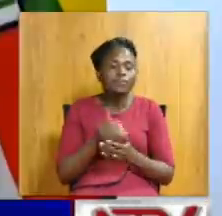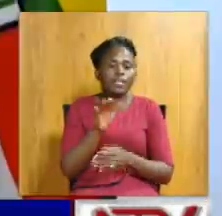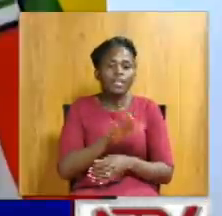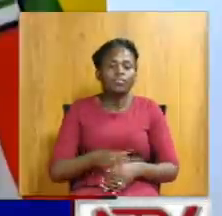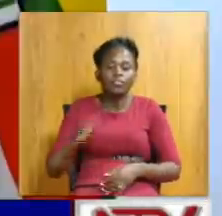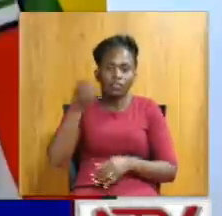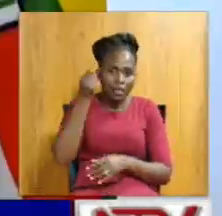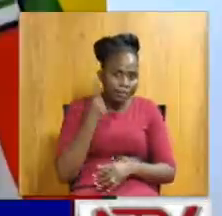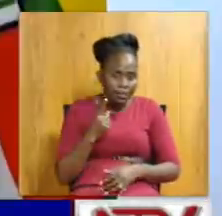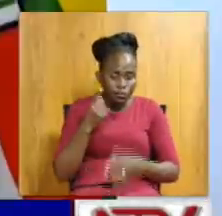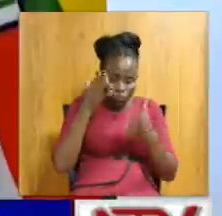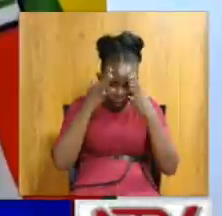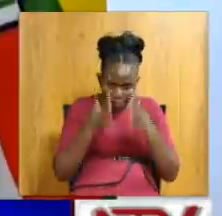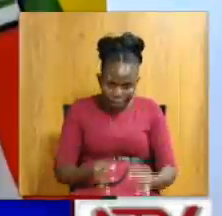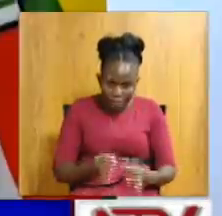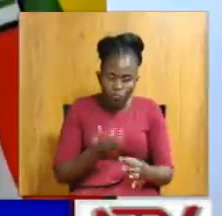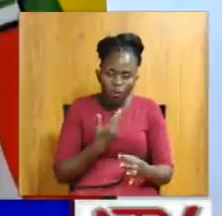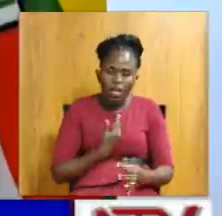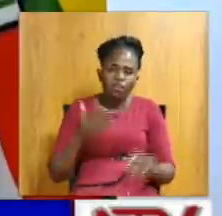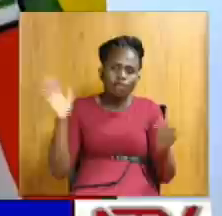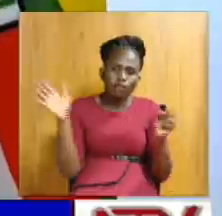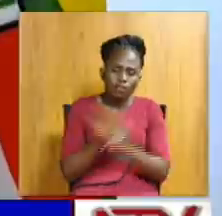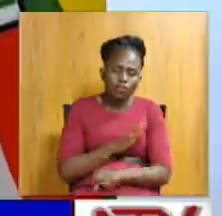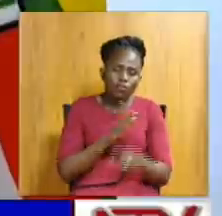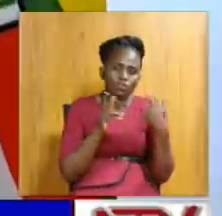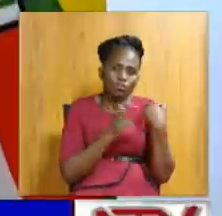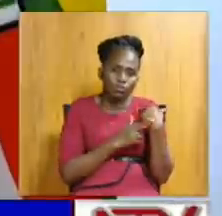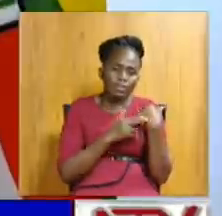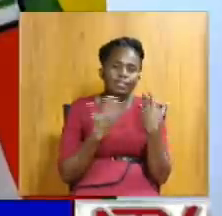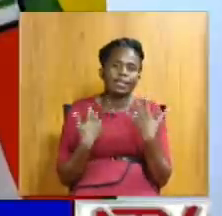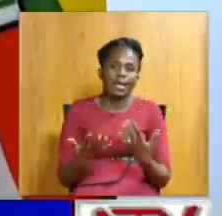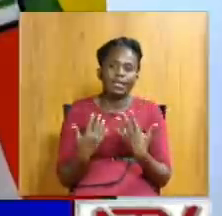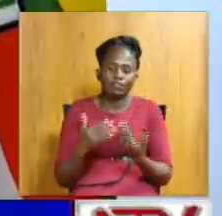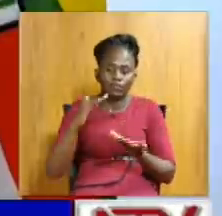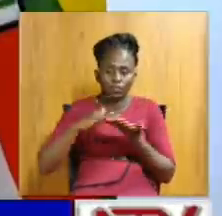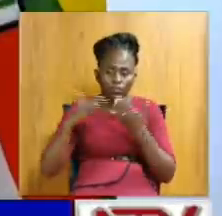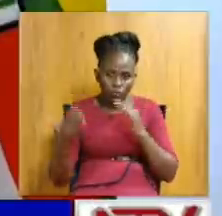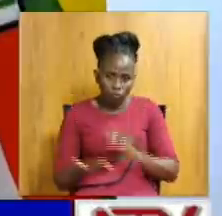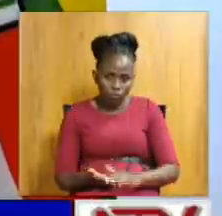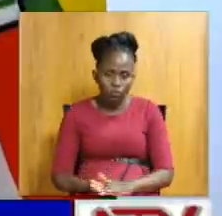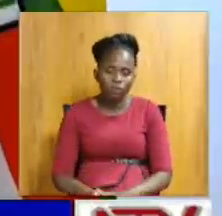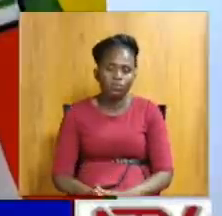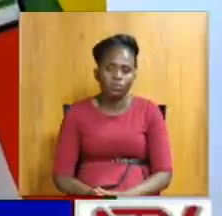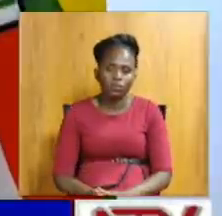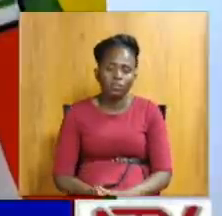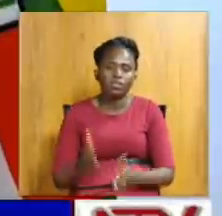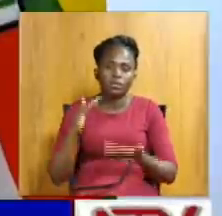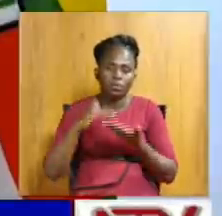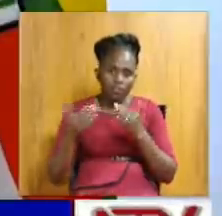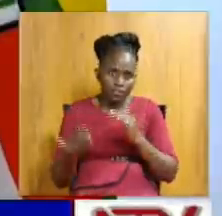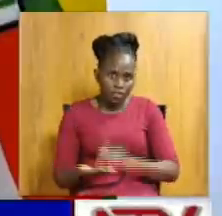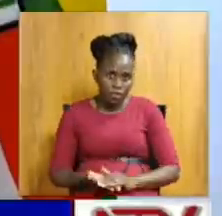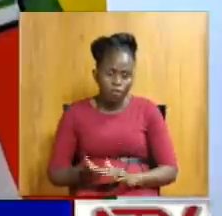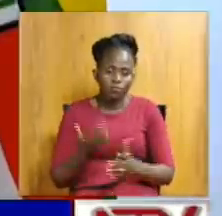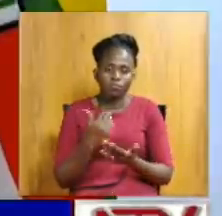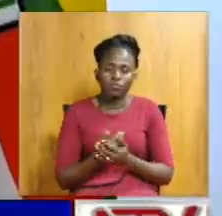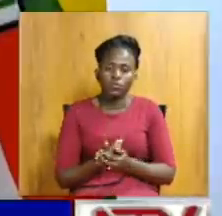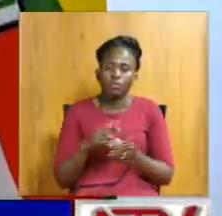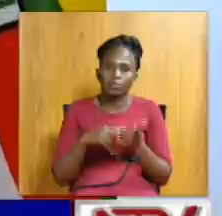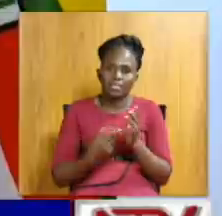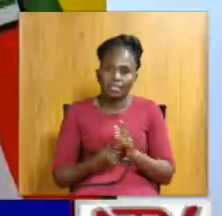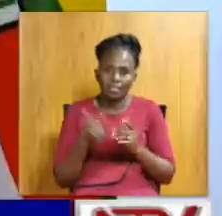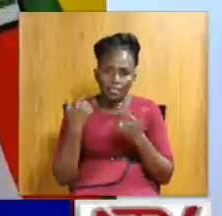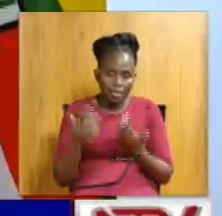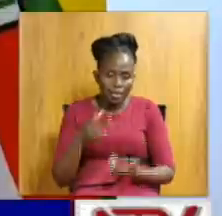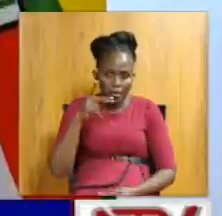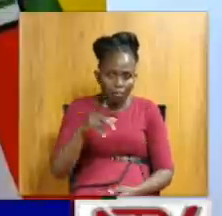decided to put the total responsibility in the hands of the stakeholders, the beneficiaries, through the parish development